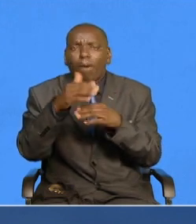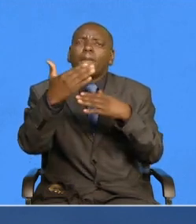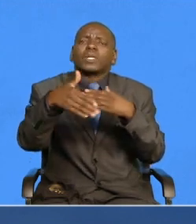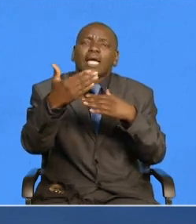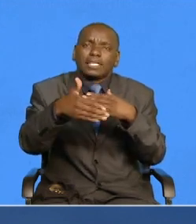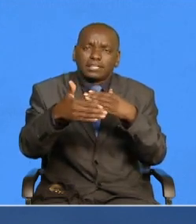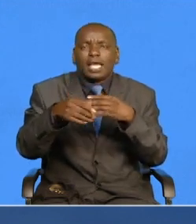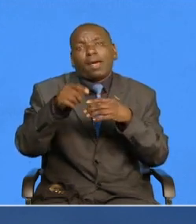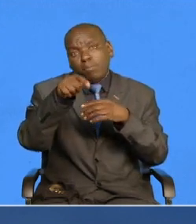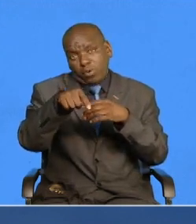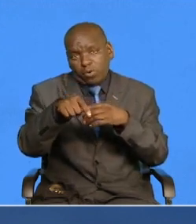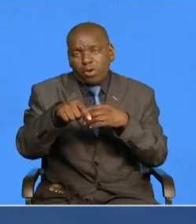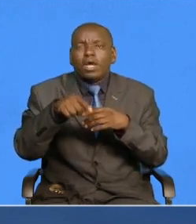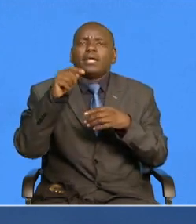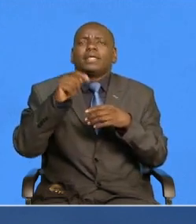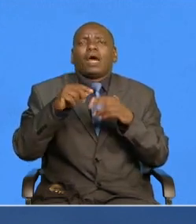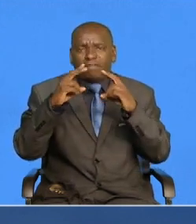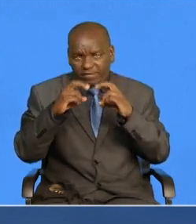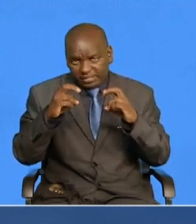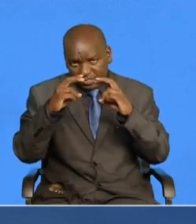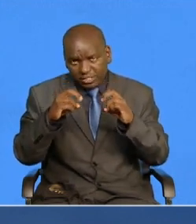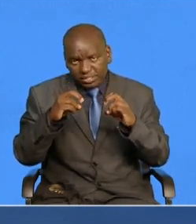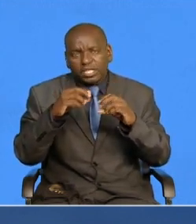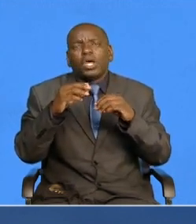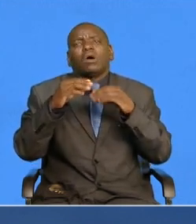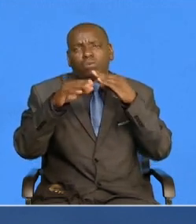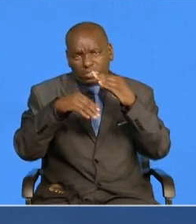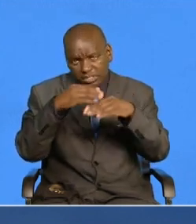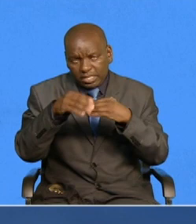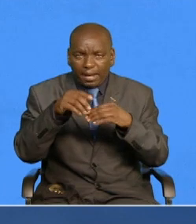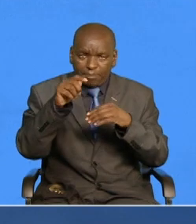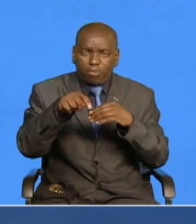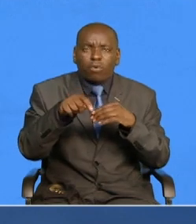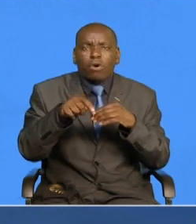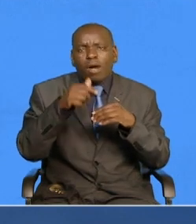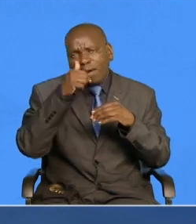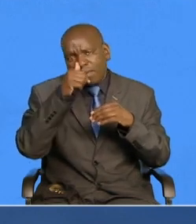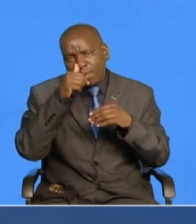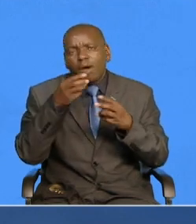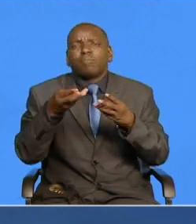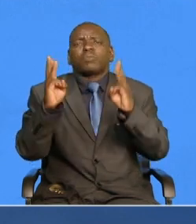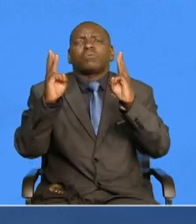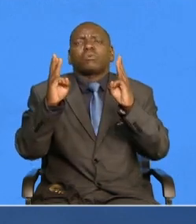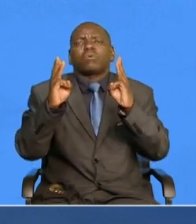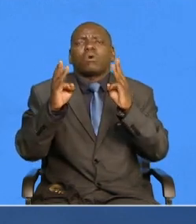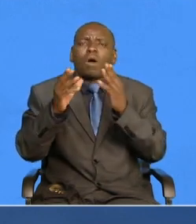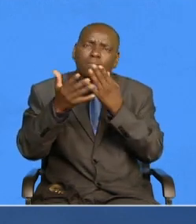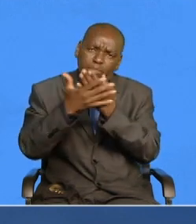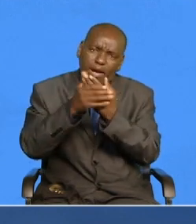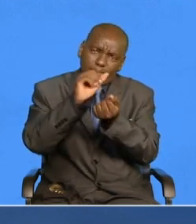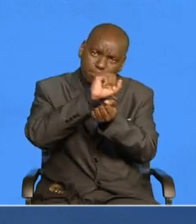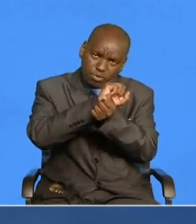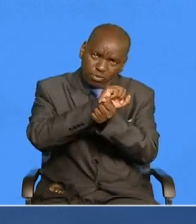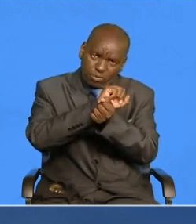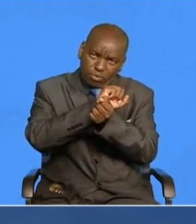of entry, at our borders. Investigations have been conducted and several people were arrested.